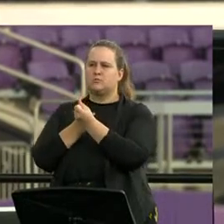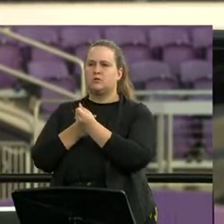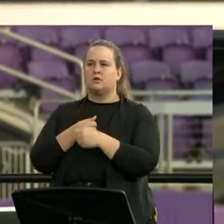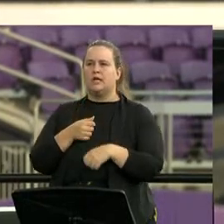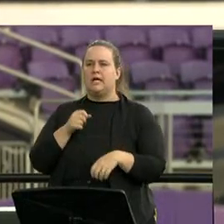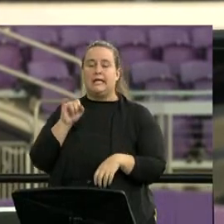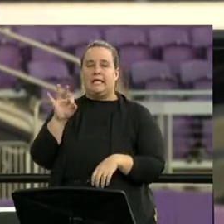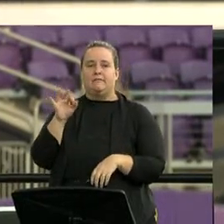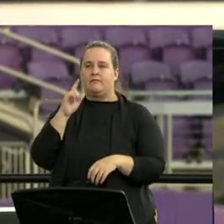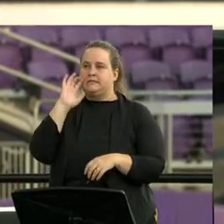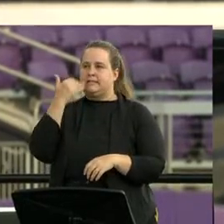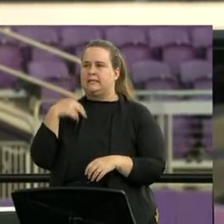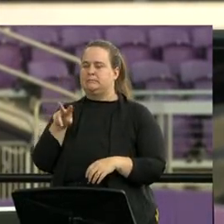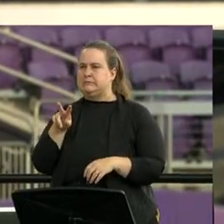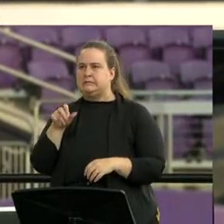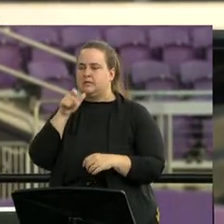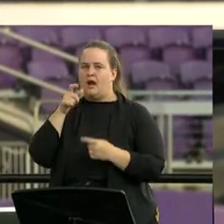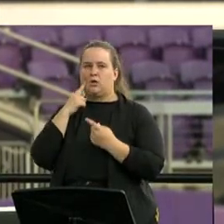achieving them may seem.